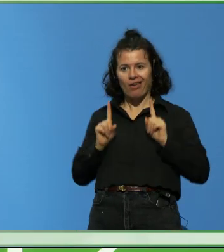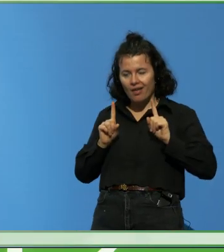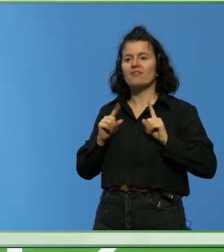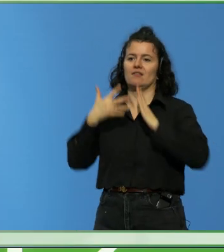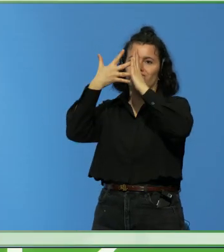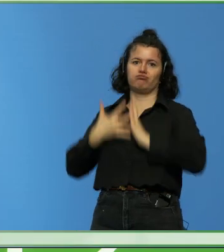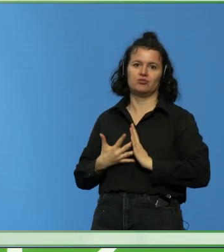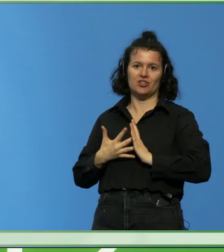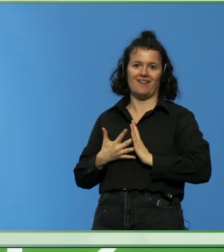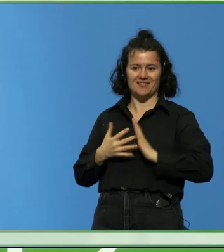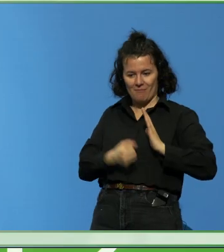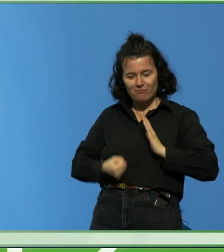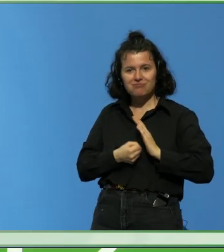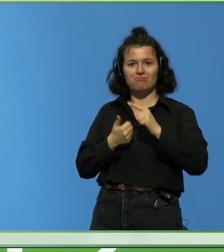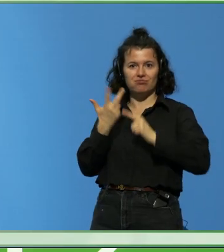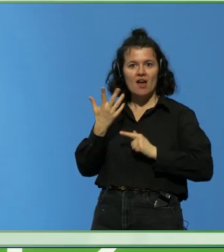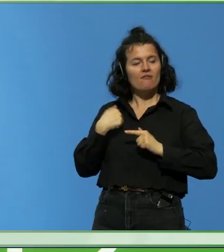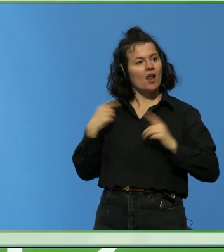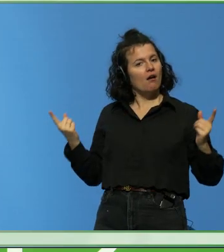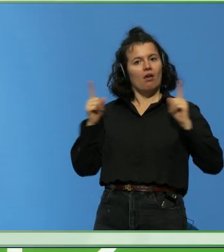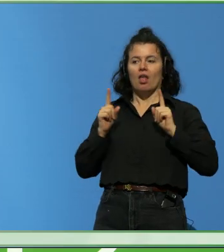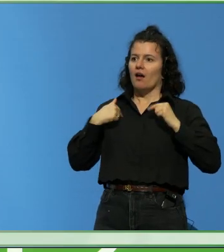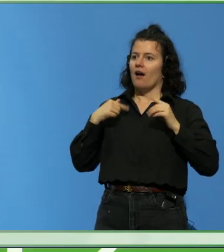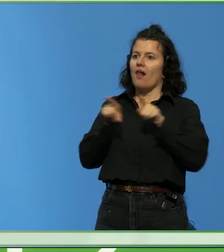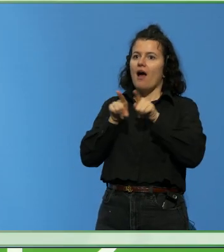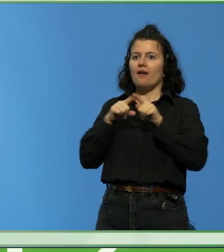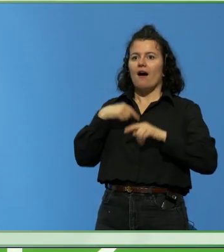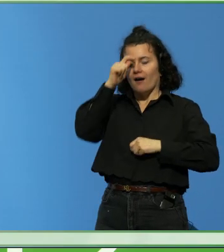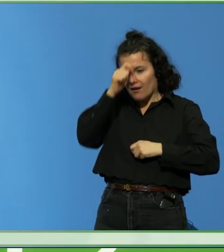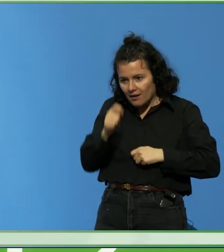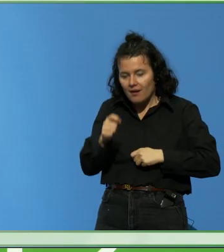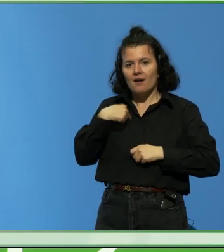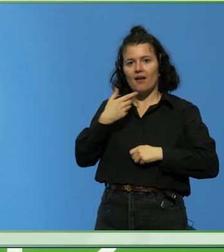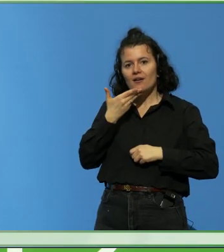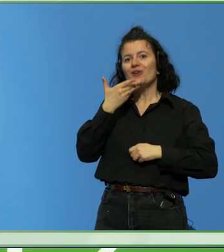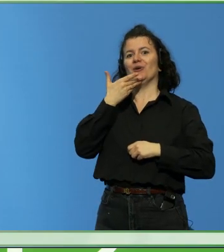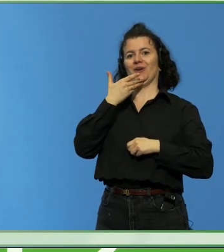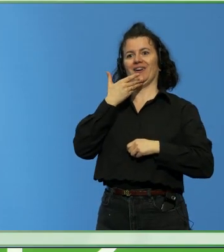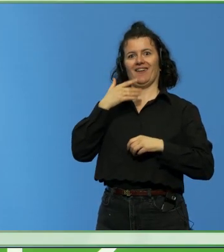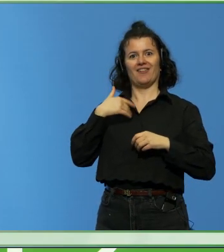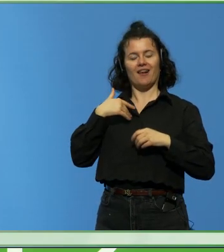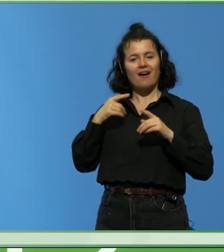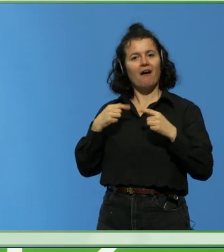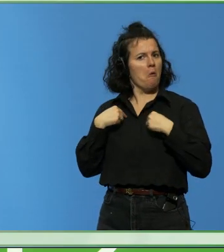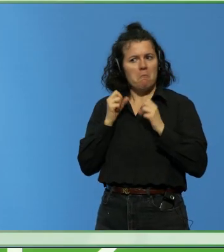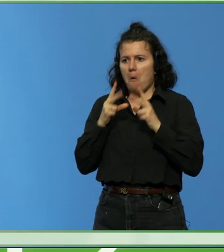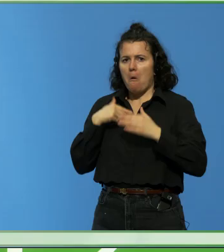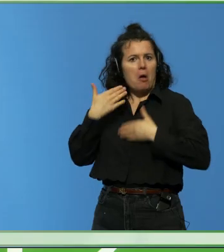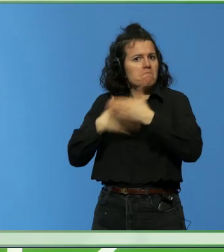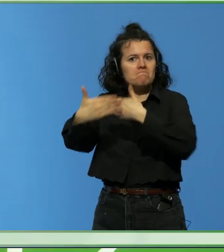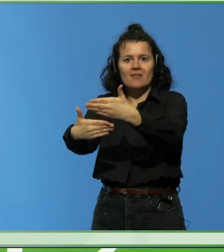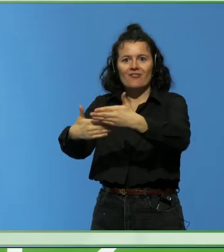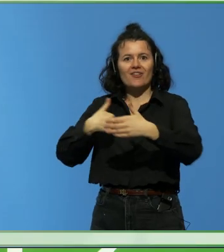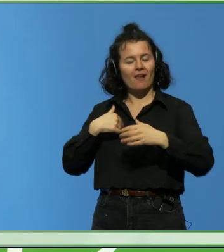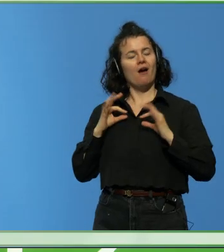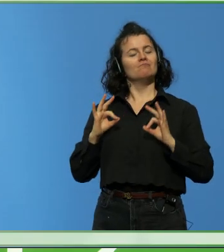dignified and respected is what makes the difference. Move on. Of course, this project is